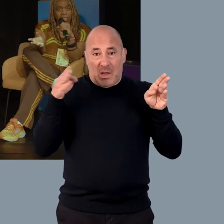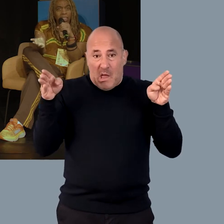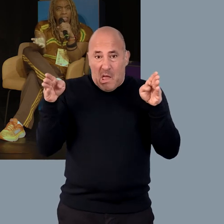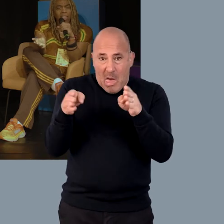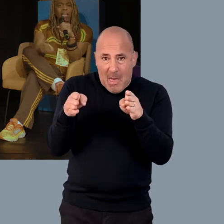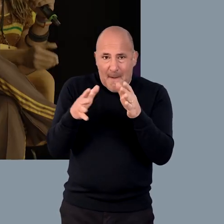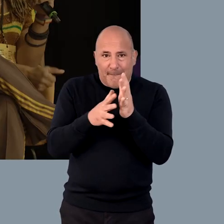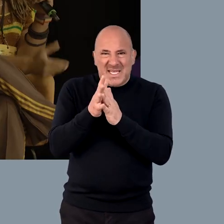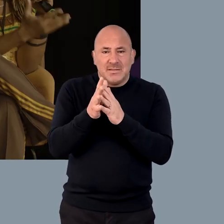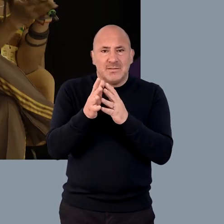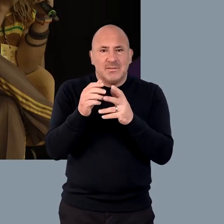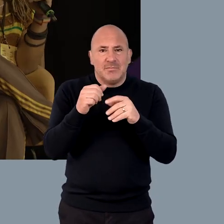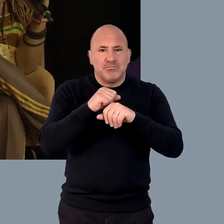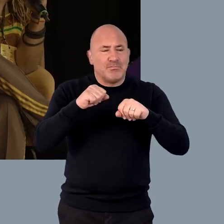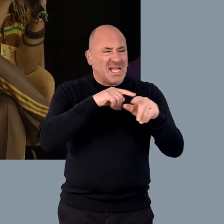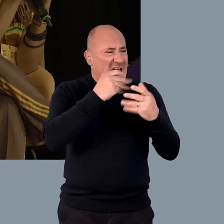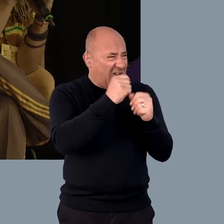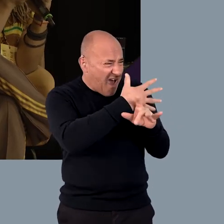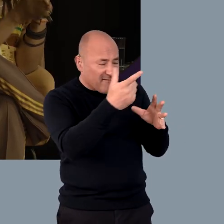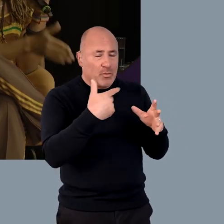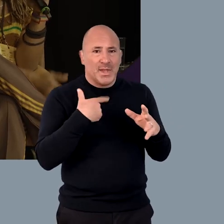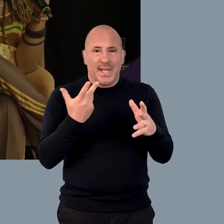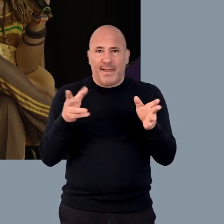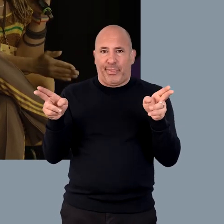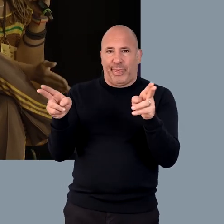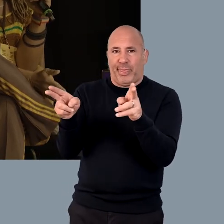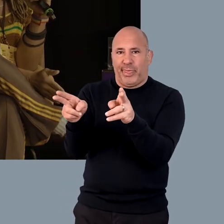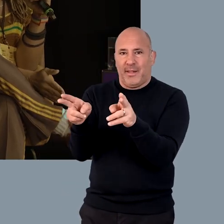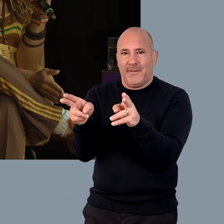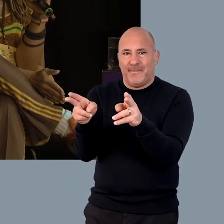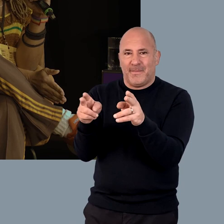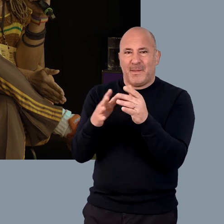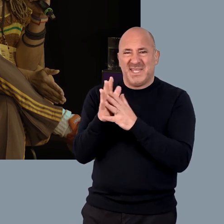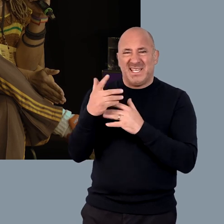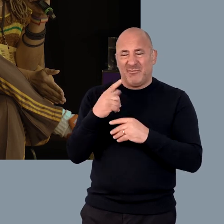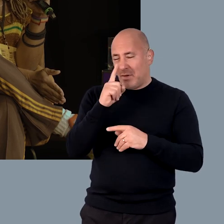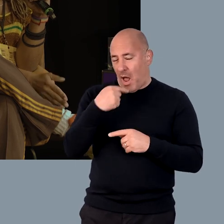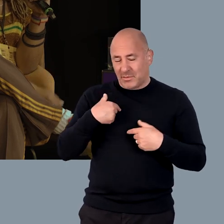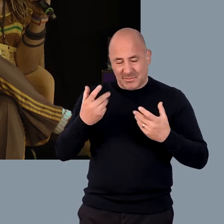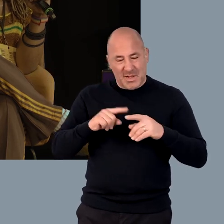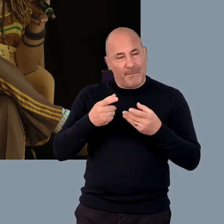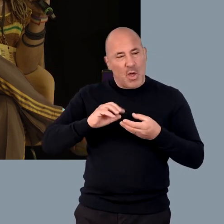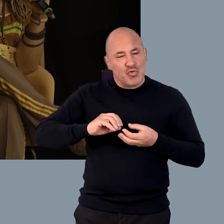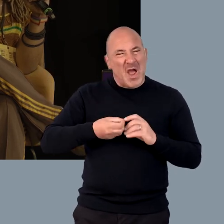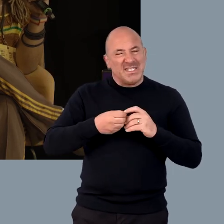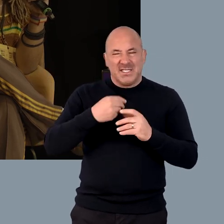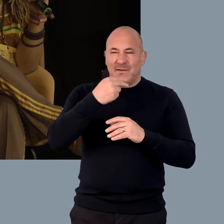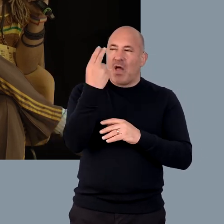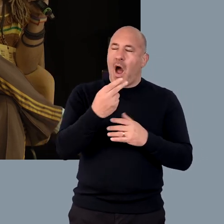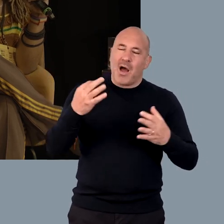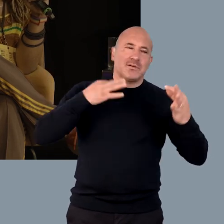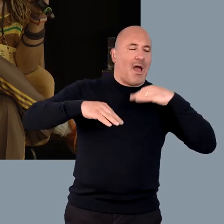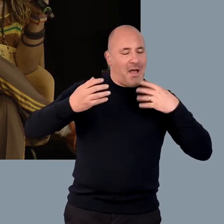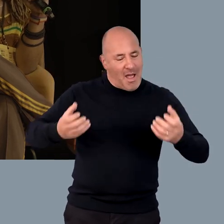accepted spaces, but I think we narrow it to that we over empower those spaces And um, and